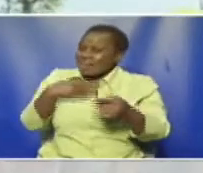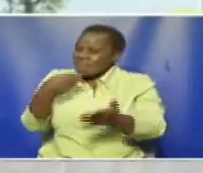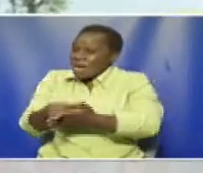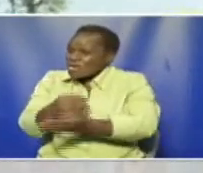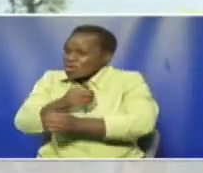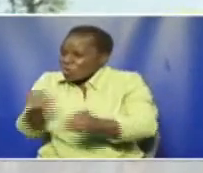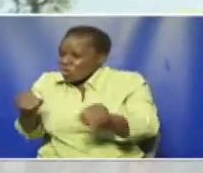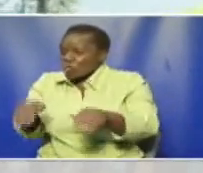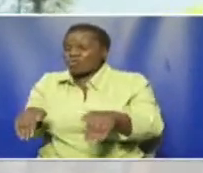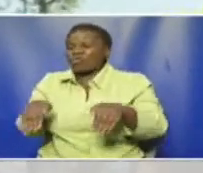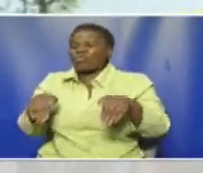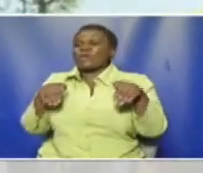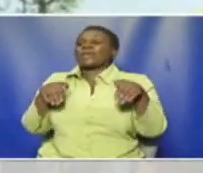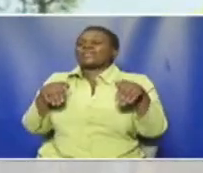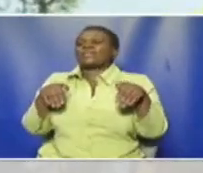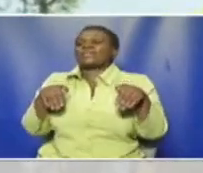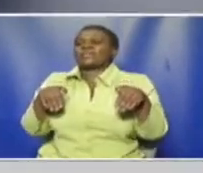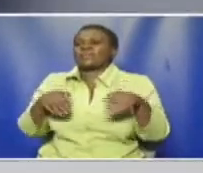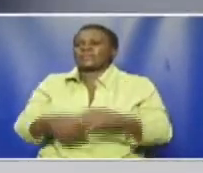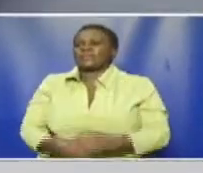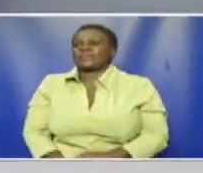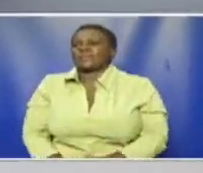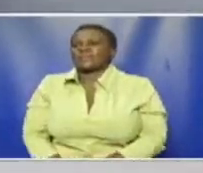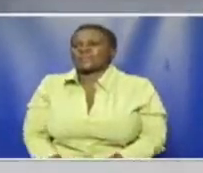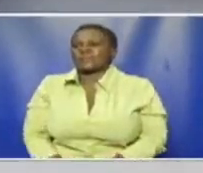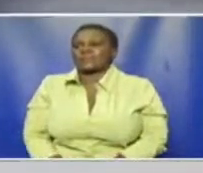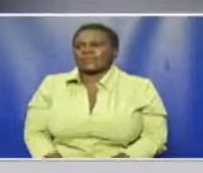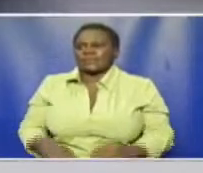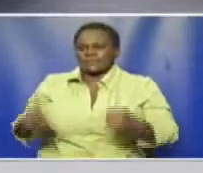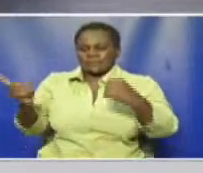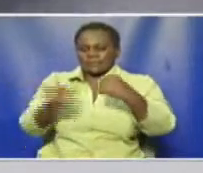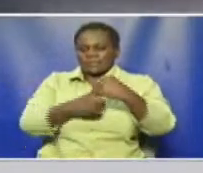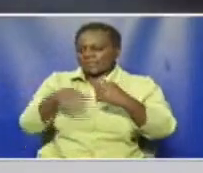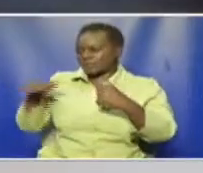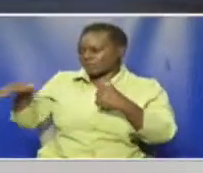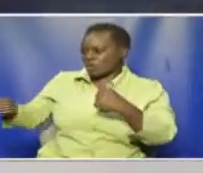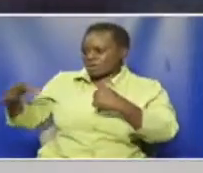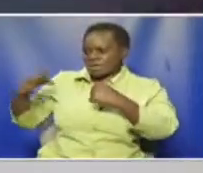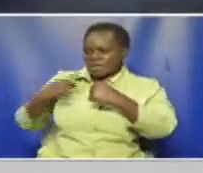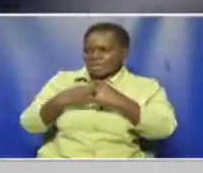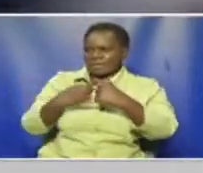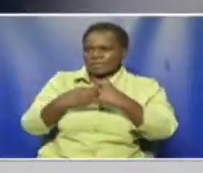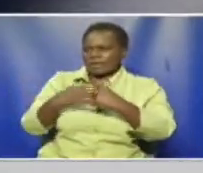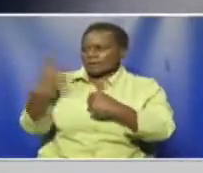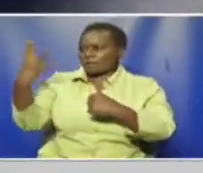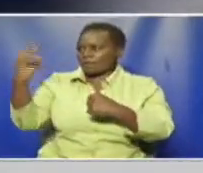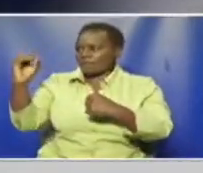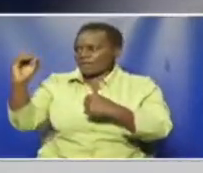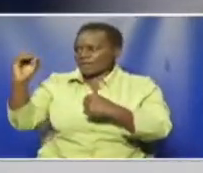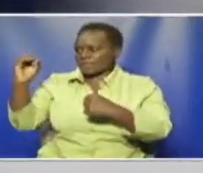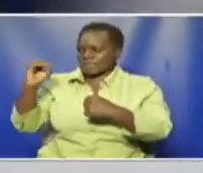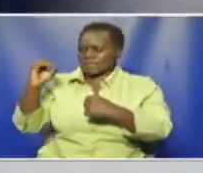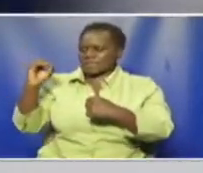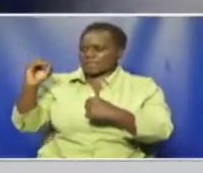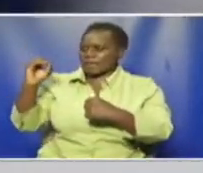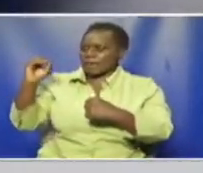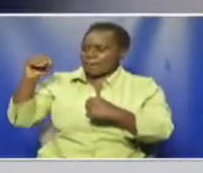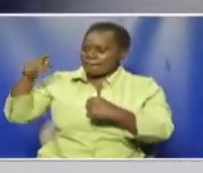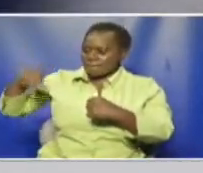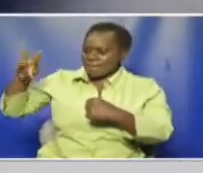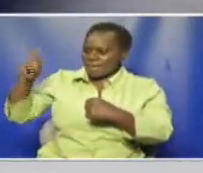2 ndio ferry funguliwe ndio upite. From 6 a.m. to 8 a.m. and 4:30 p.m. to 7